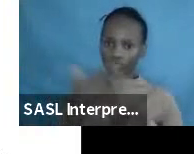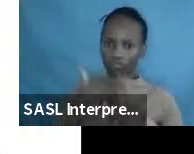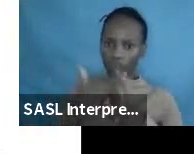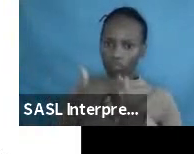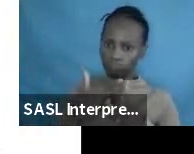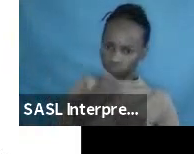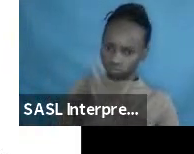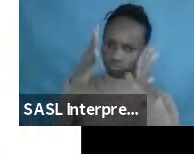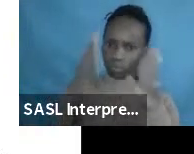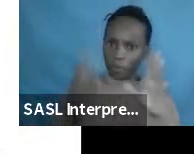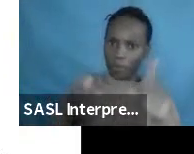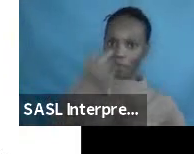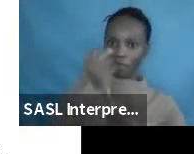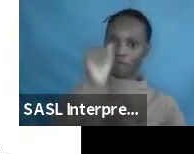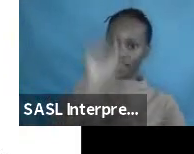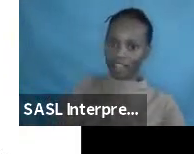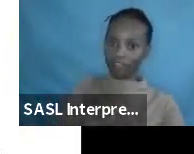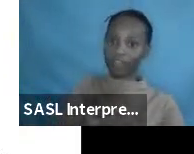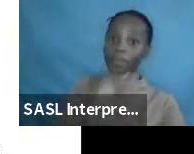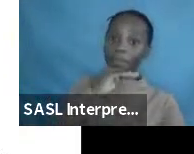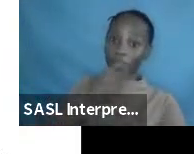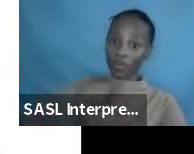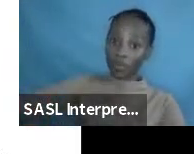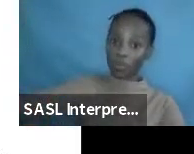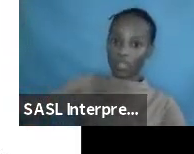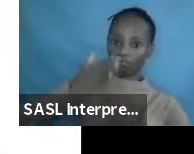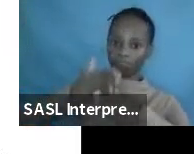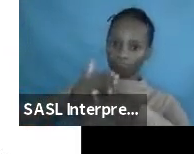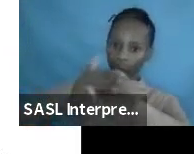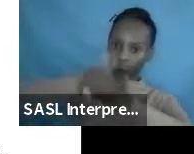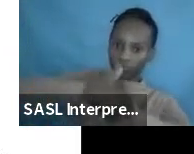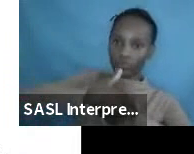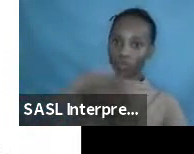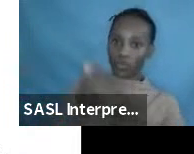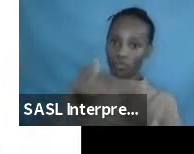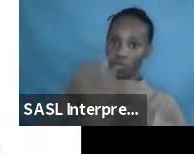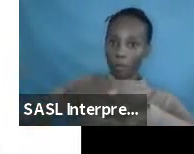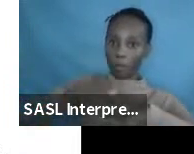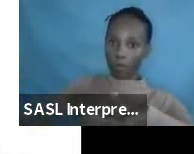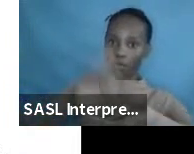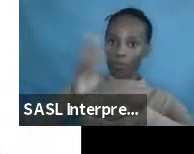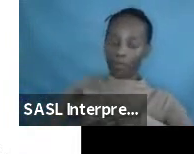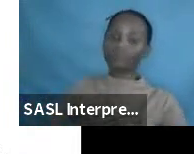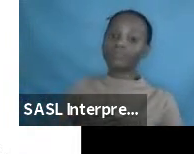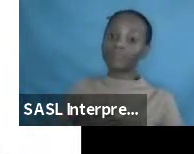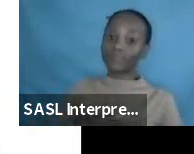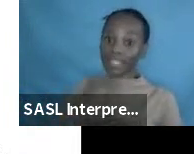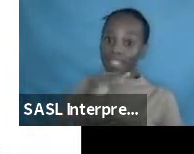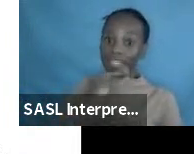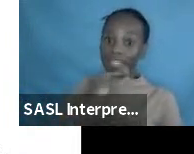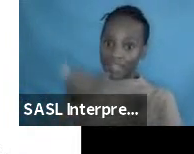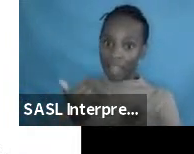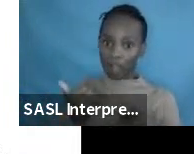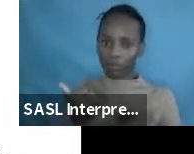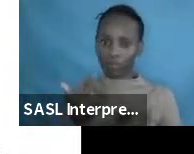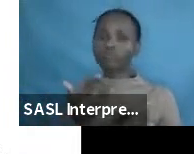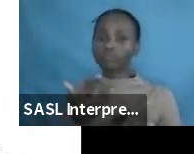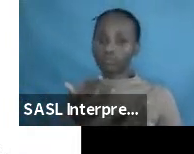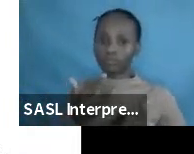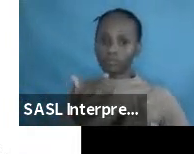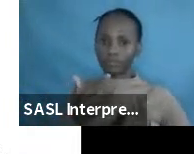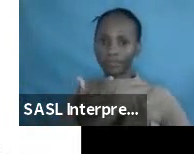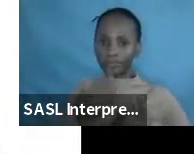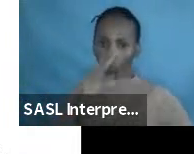be done. But how do we do that? We will talk about it towards the end of this when we make proposals for the solution